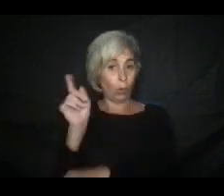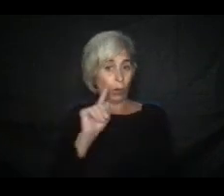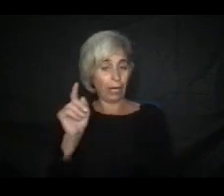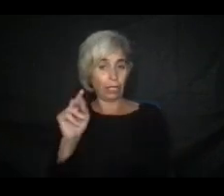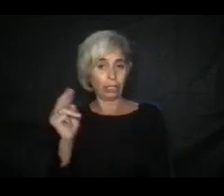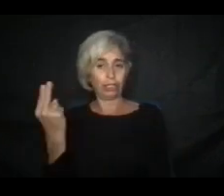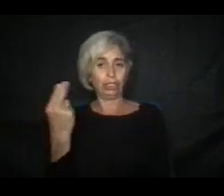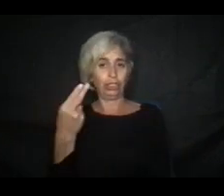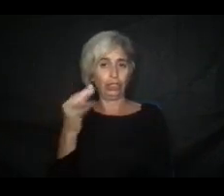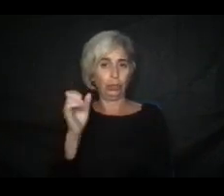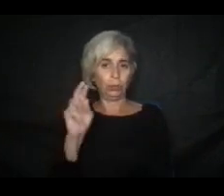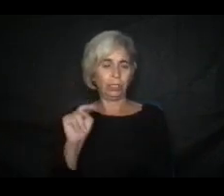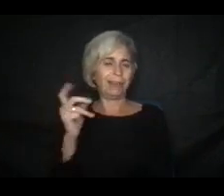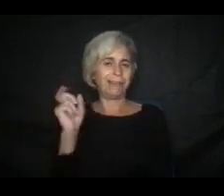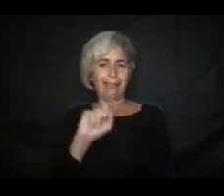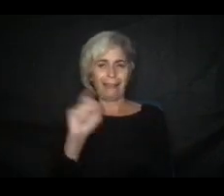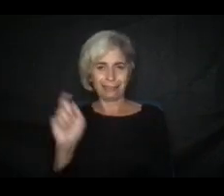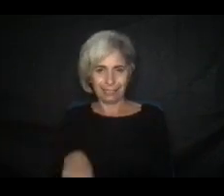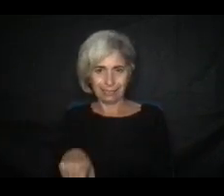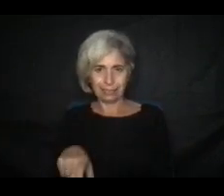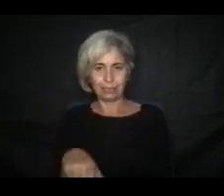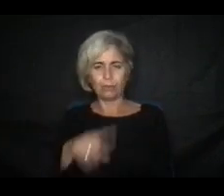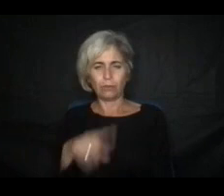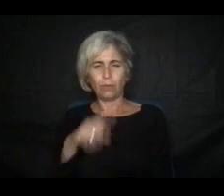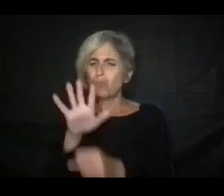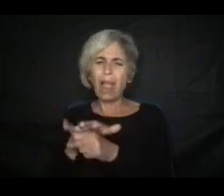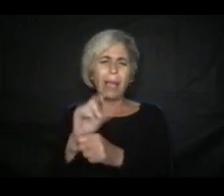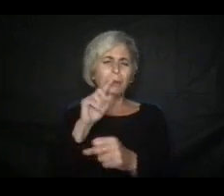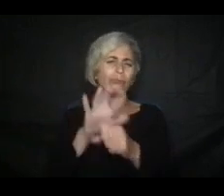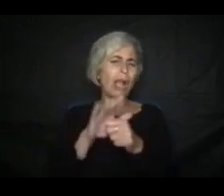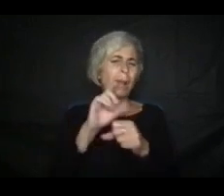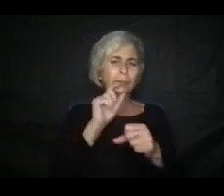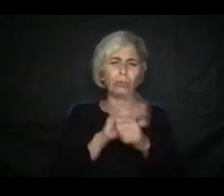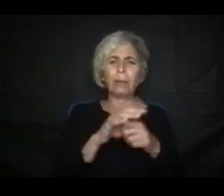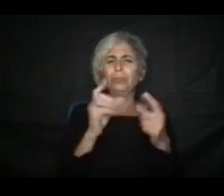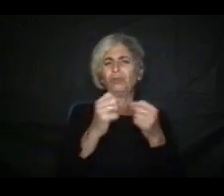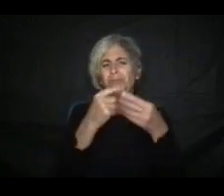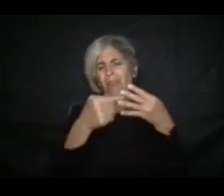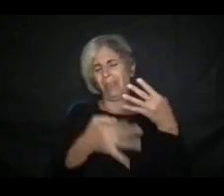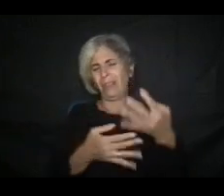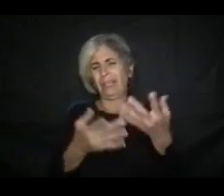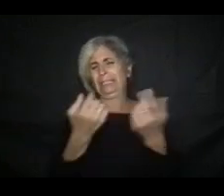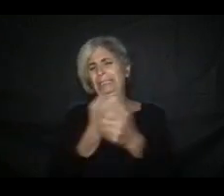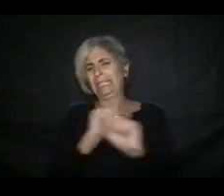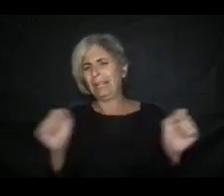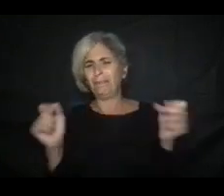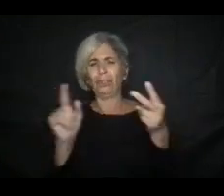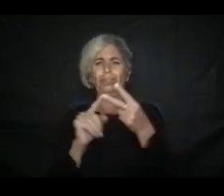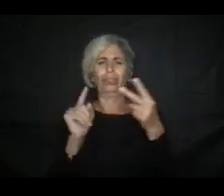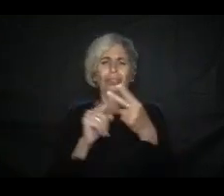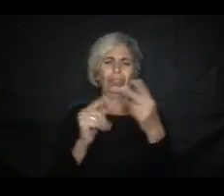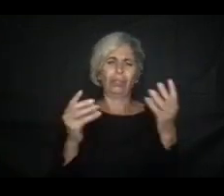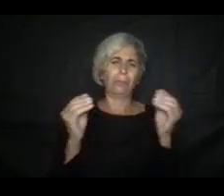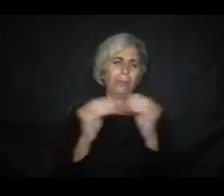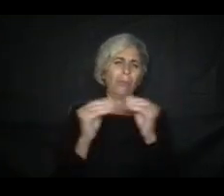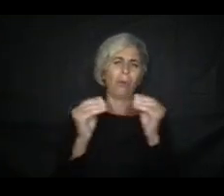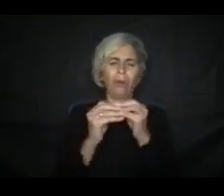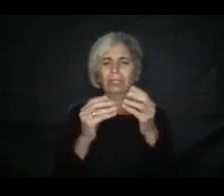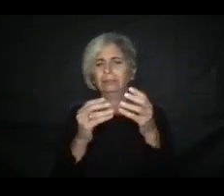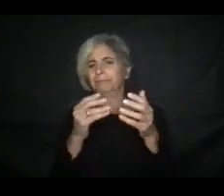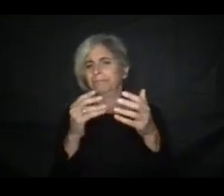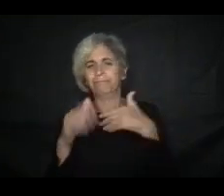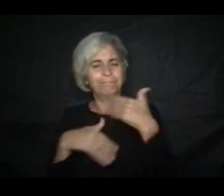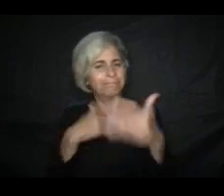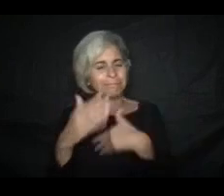traffic, increase travel speeds, reduce delays, and make the road safer. And so they went forward and